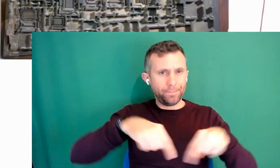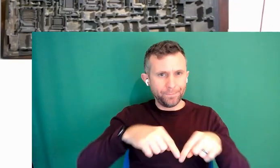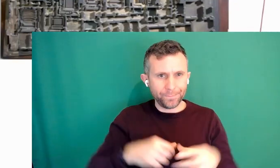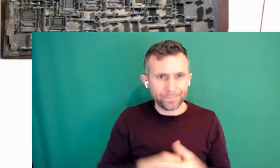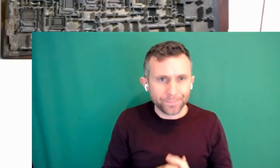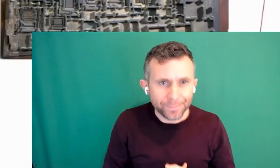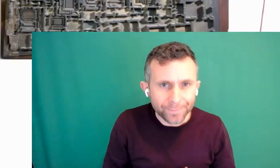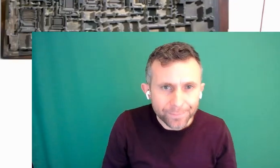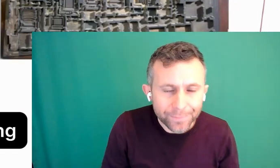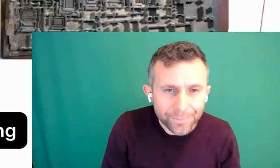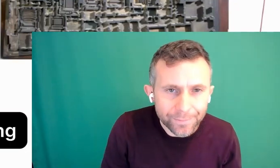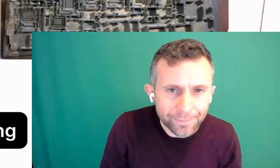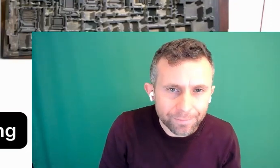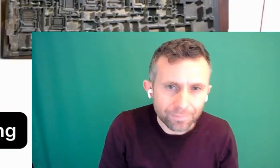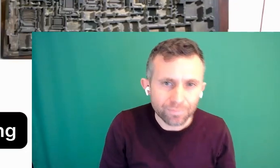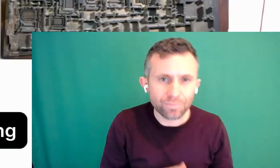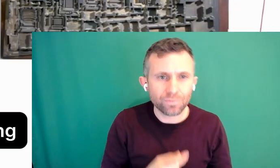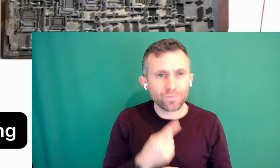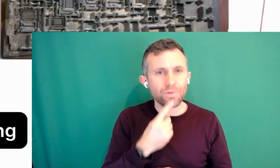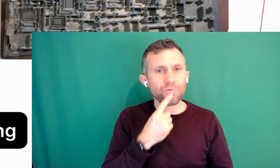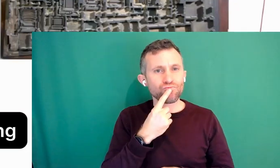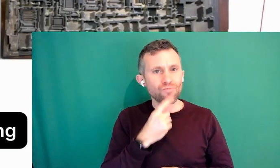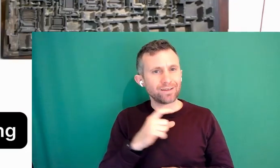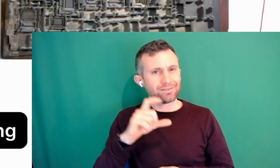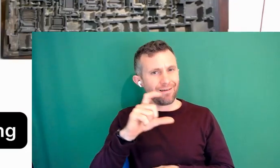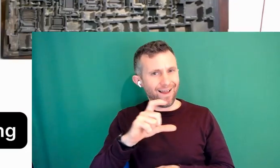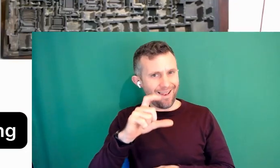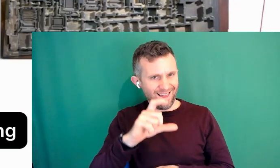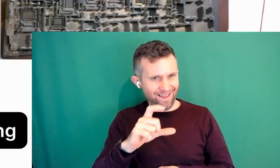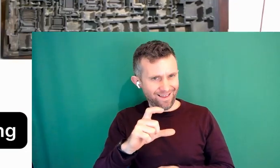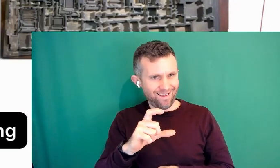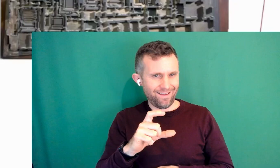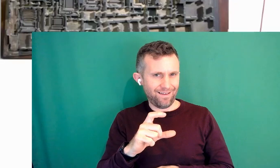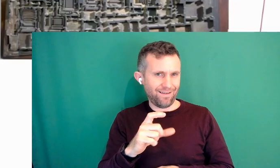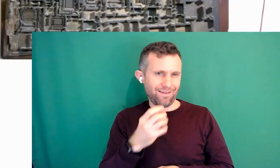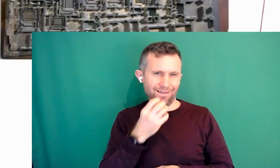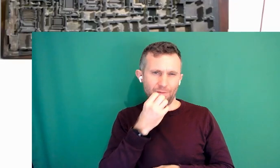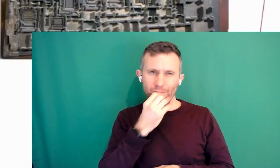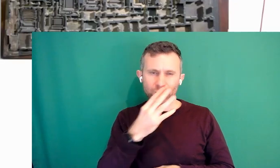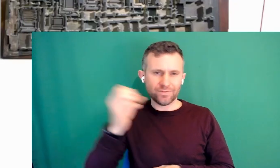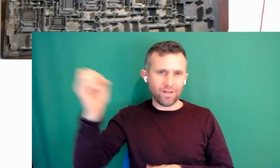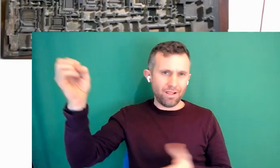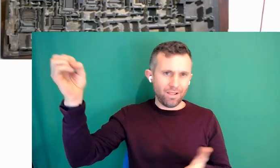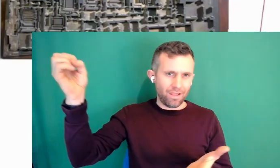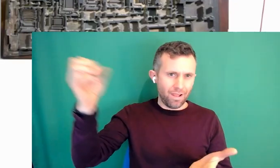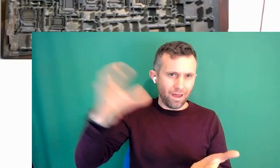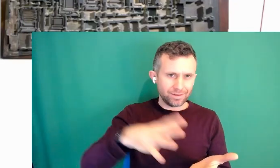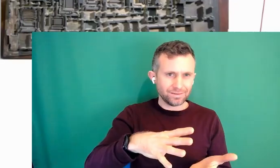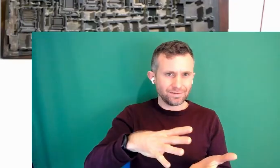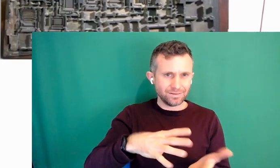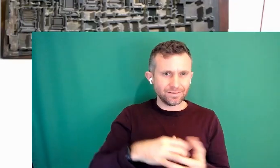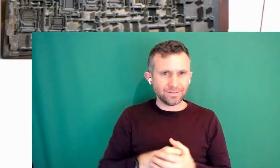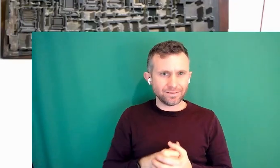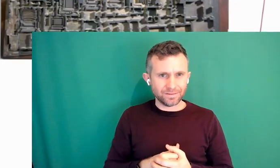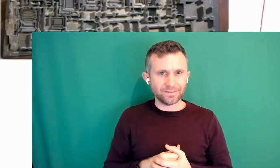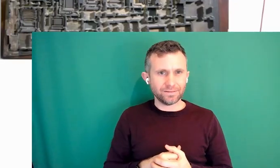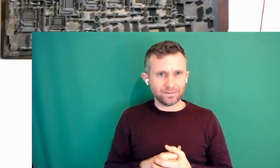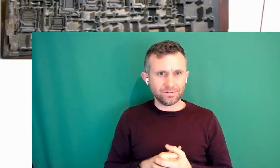the time because how effectively it recreated the crumbling brickwork of ancient ruins.